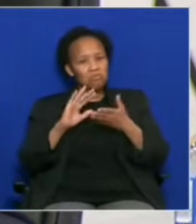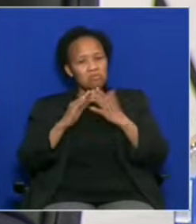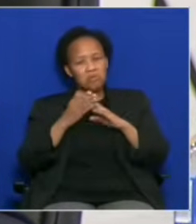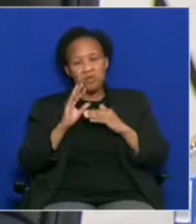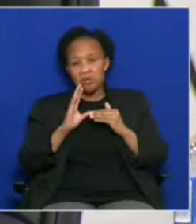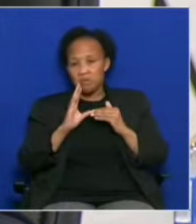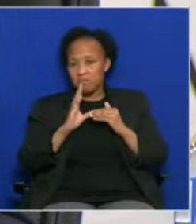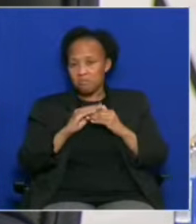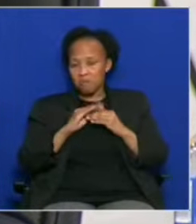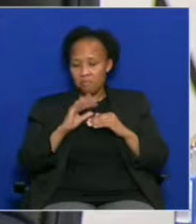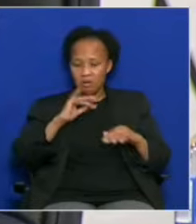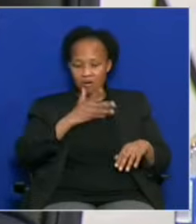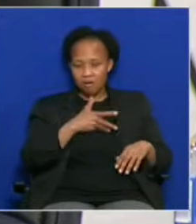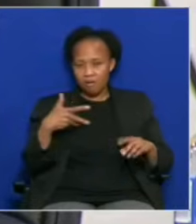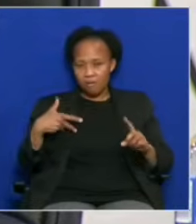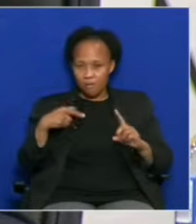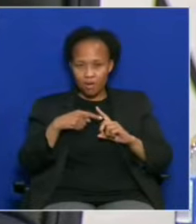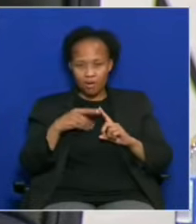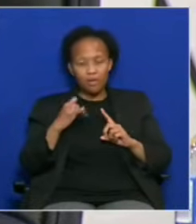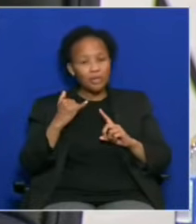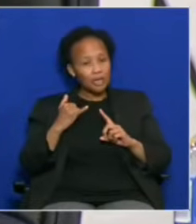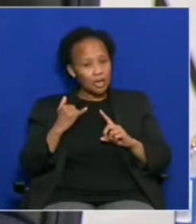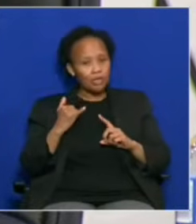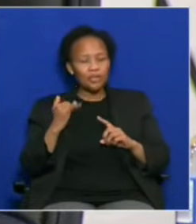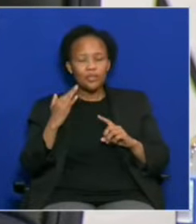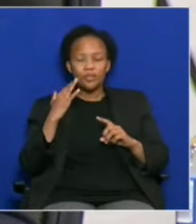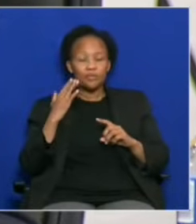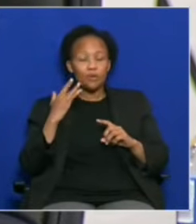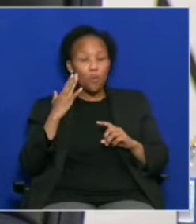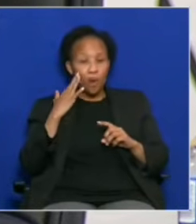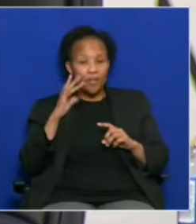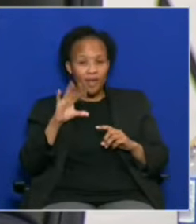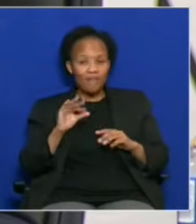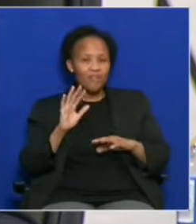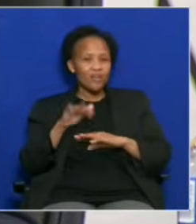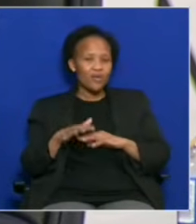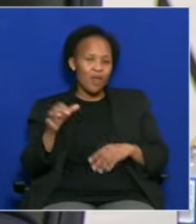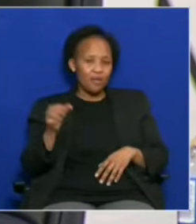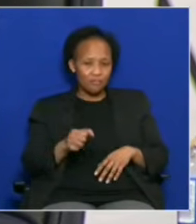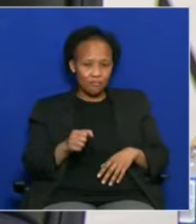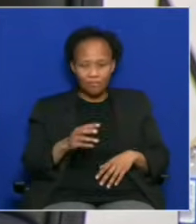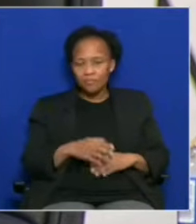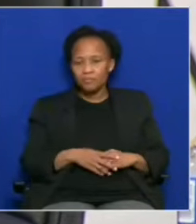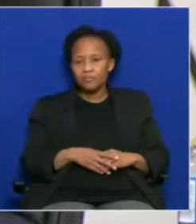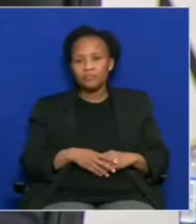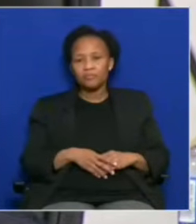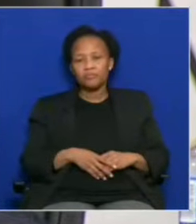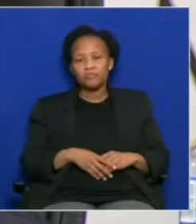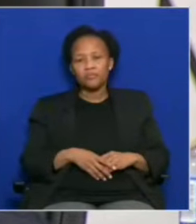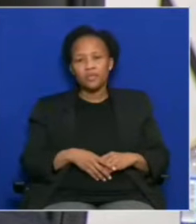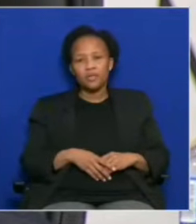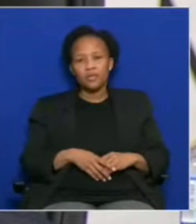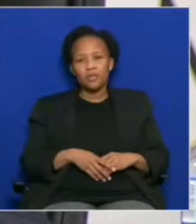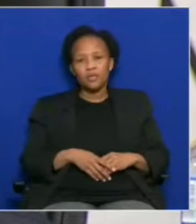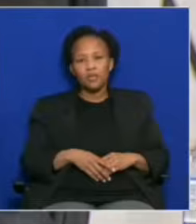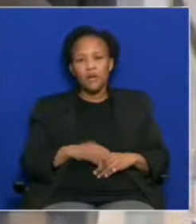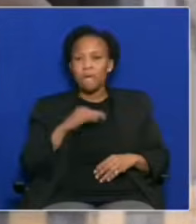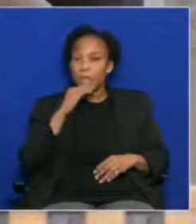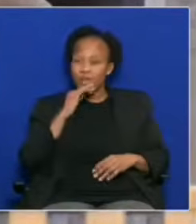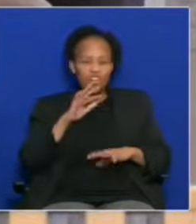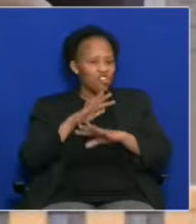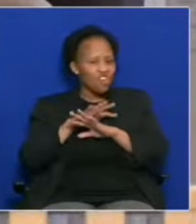appointment. So IDEC made an inference. It did not come from a complainant. The complainant did not